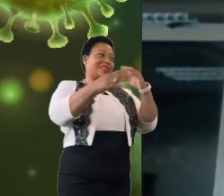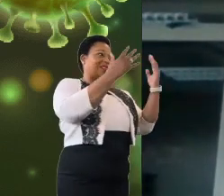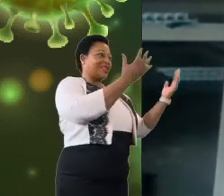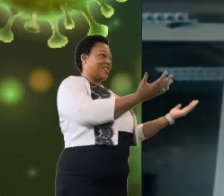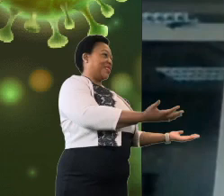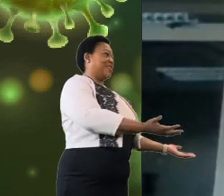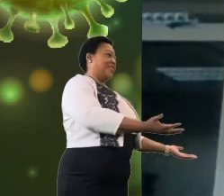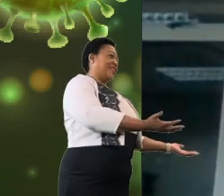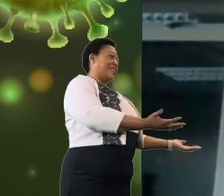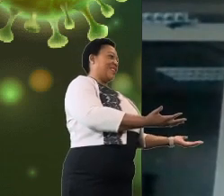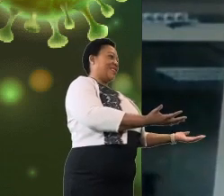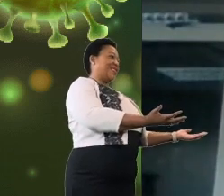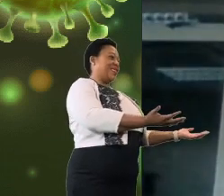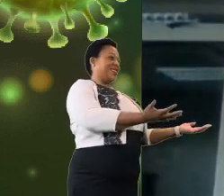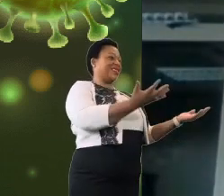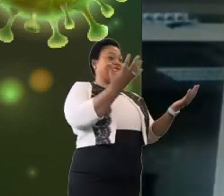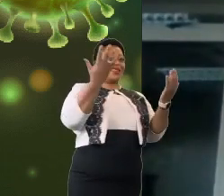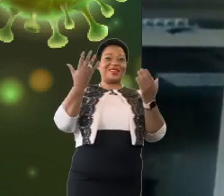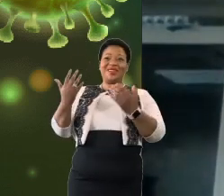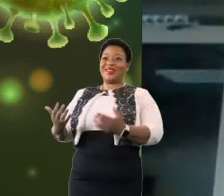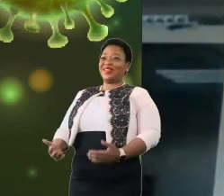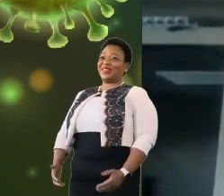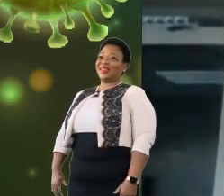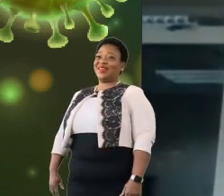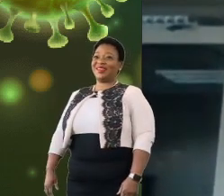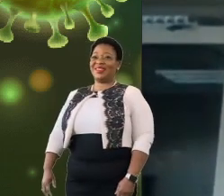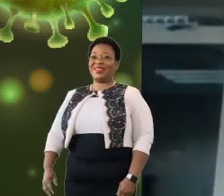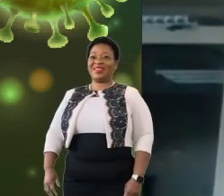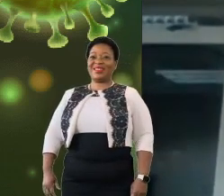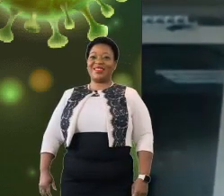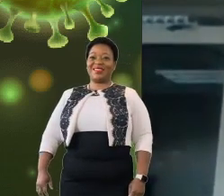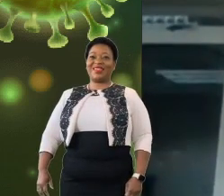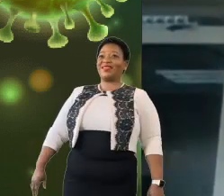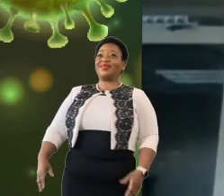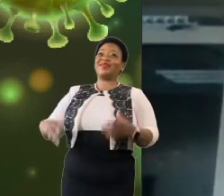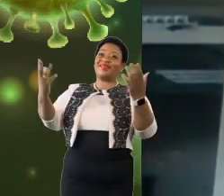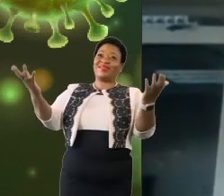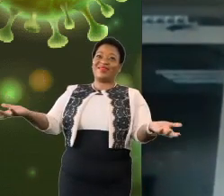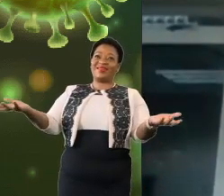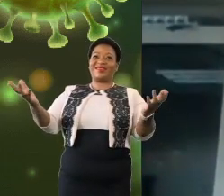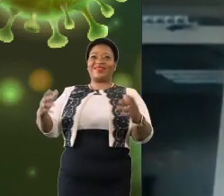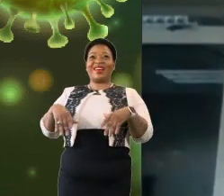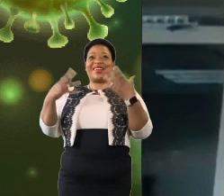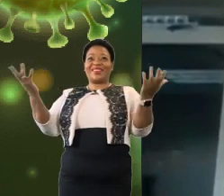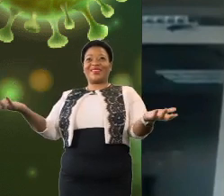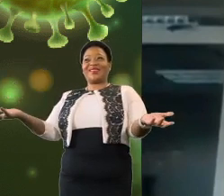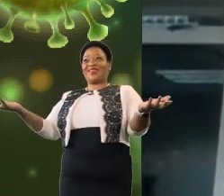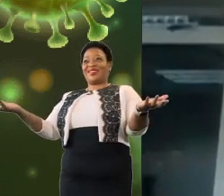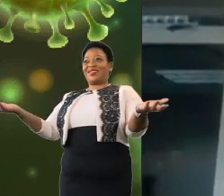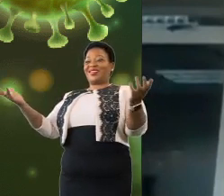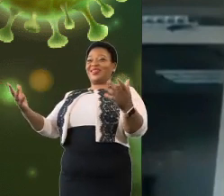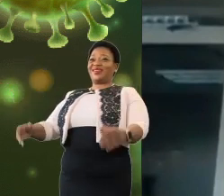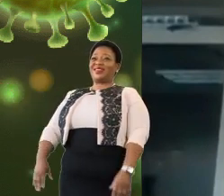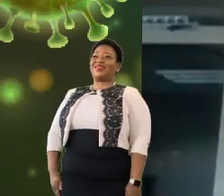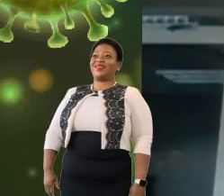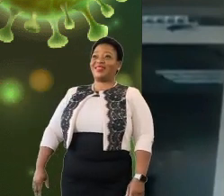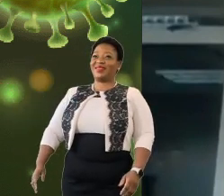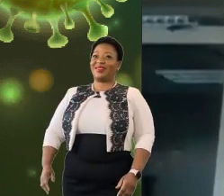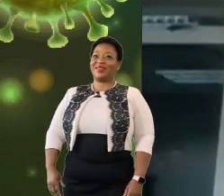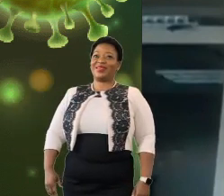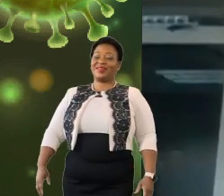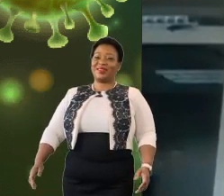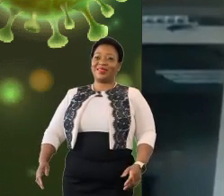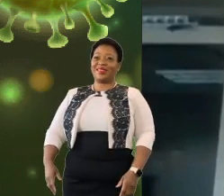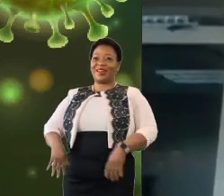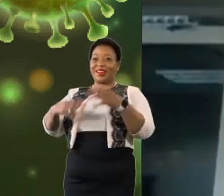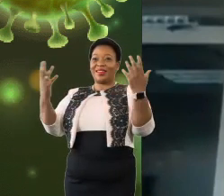addressing key areas of particularly infrastructure projects that need to be up in the value chain